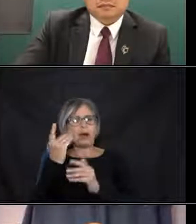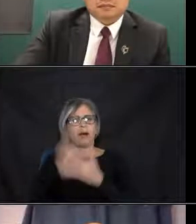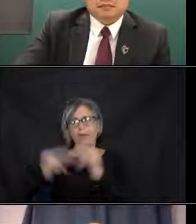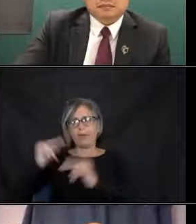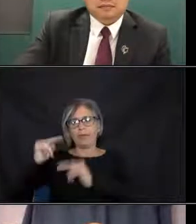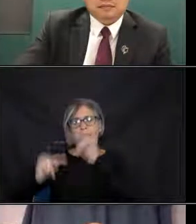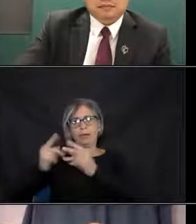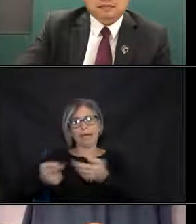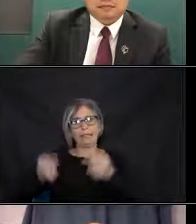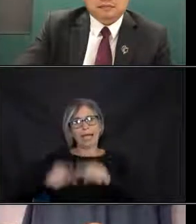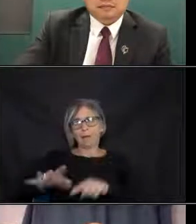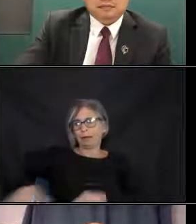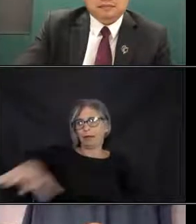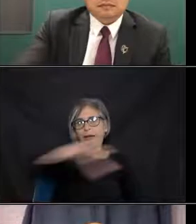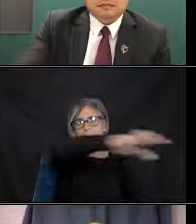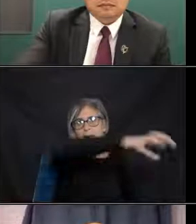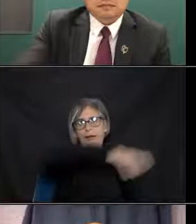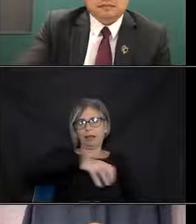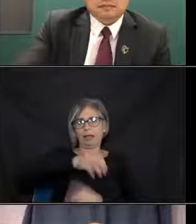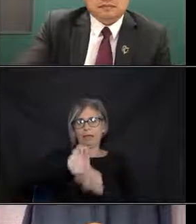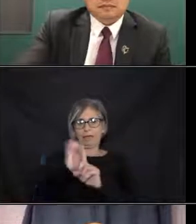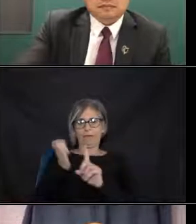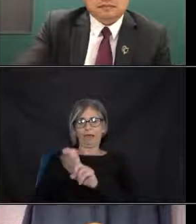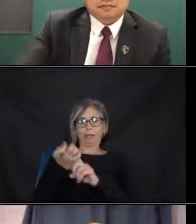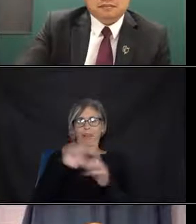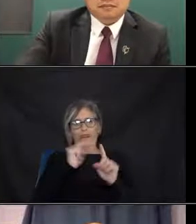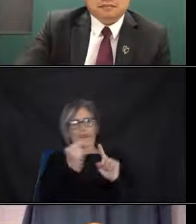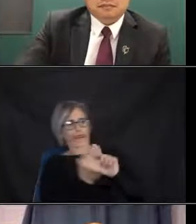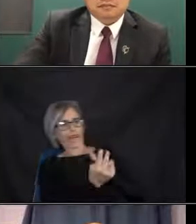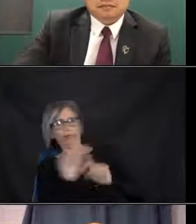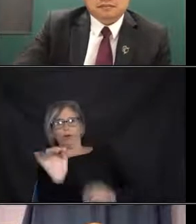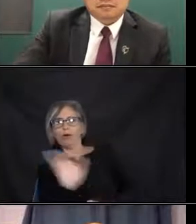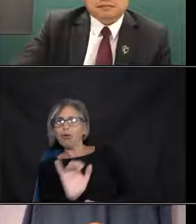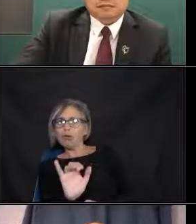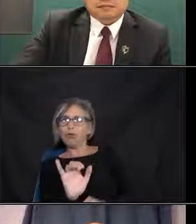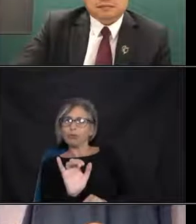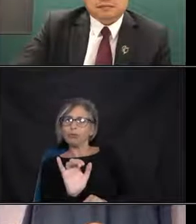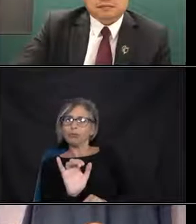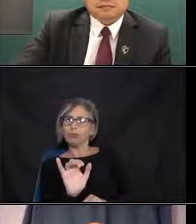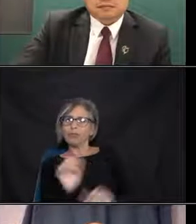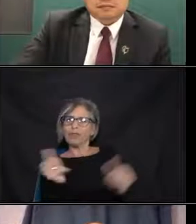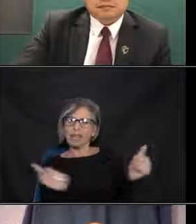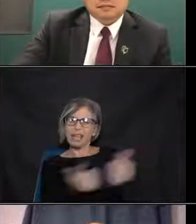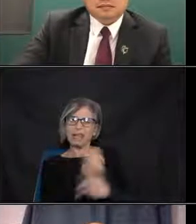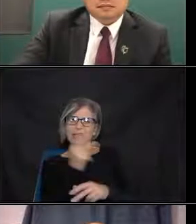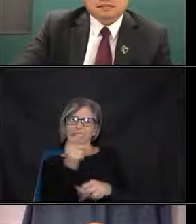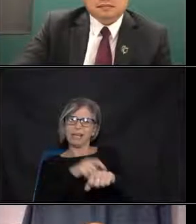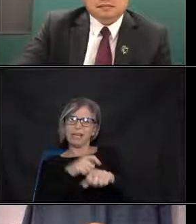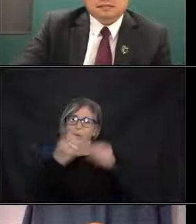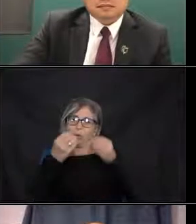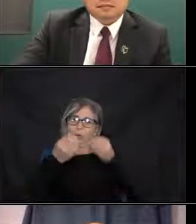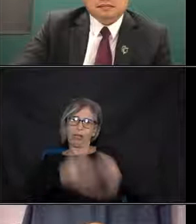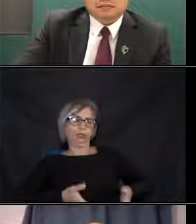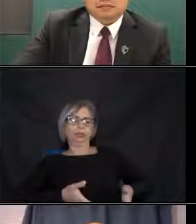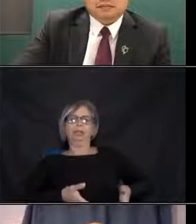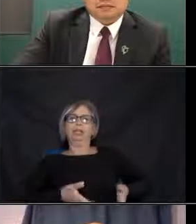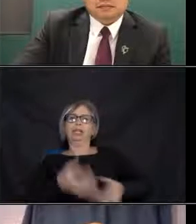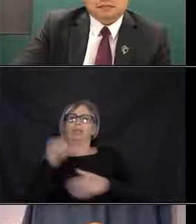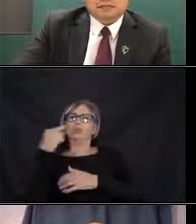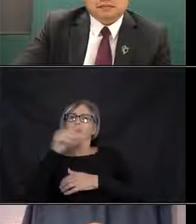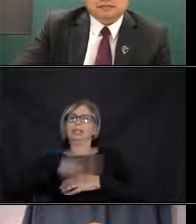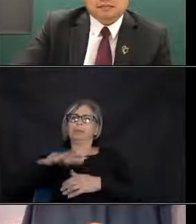doing here and the environmental aspects of the of any time we are losing green space